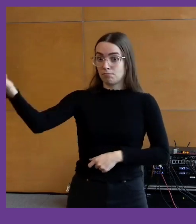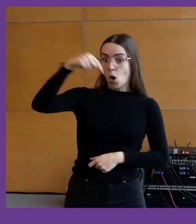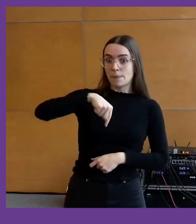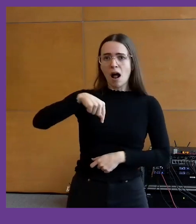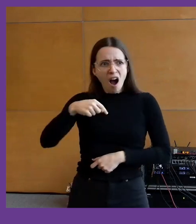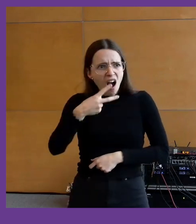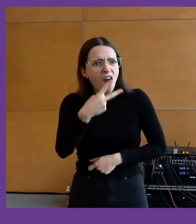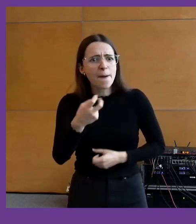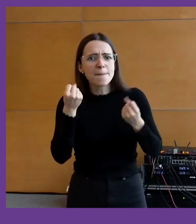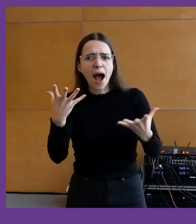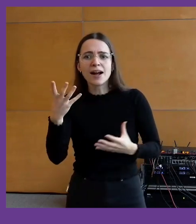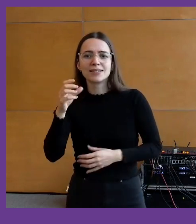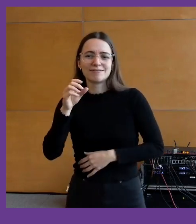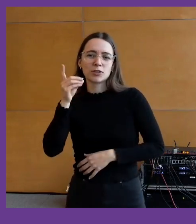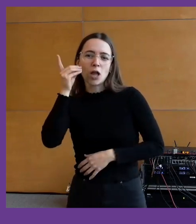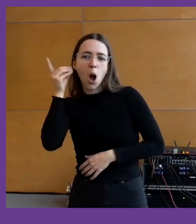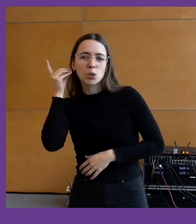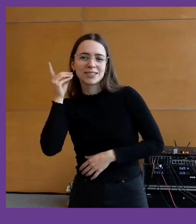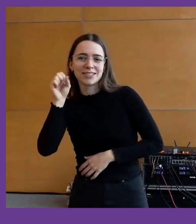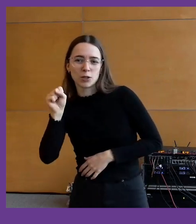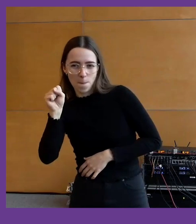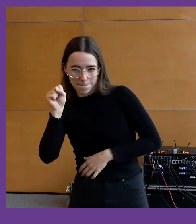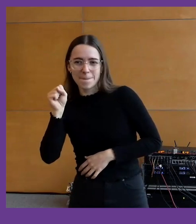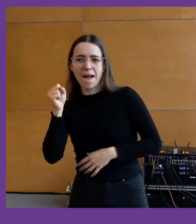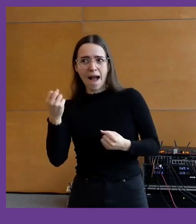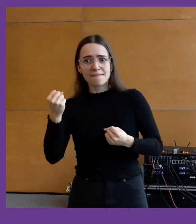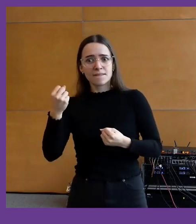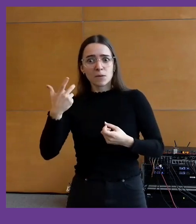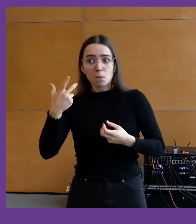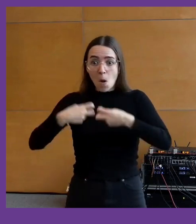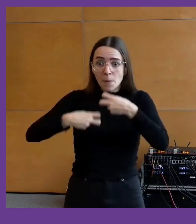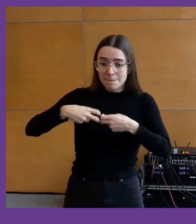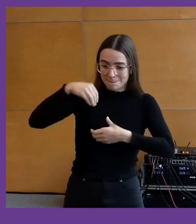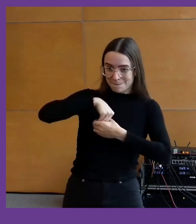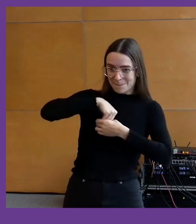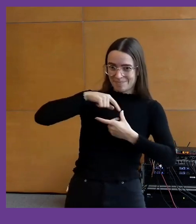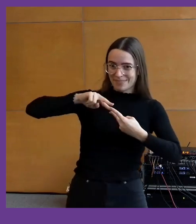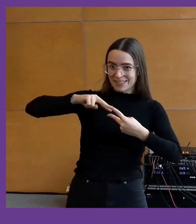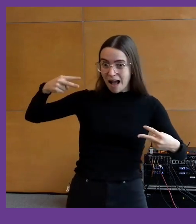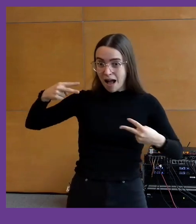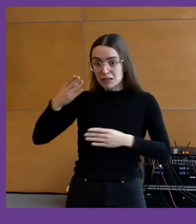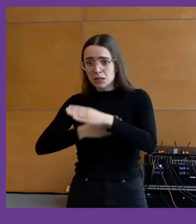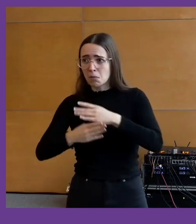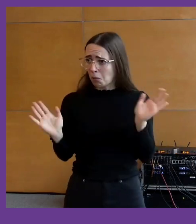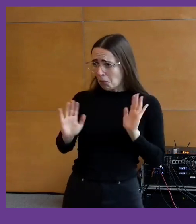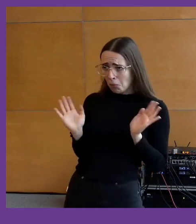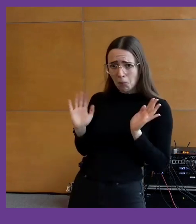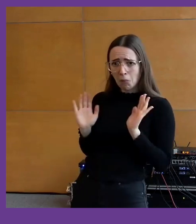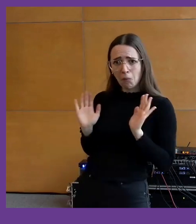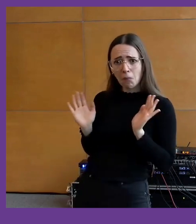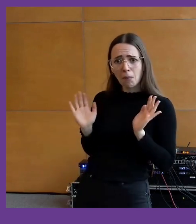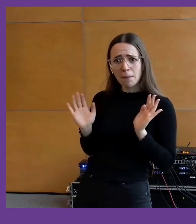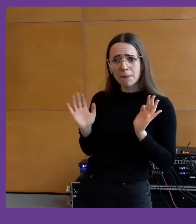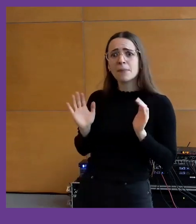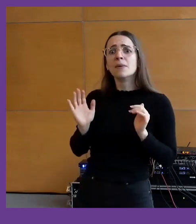said, no, it's not that in Spain we have more people that have a disability. It's that people enjoy their life. What I always say as an